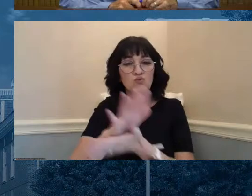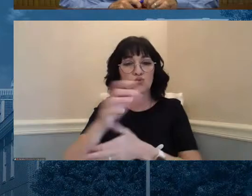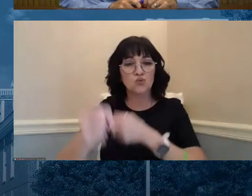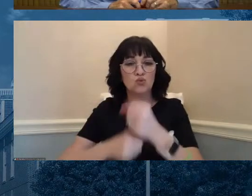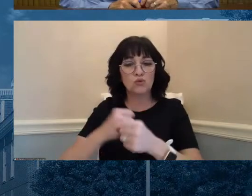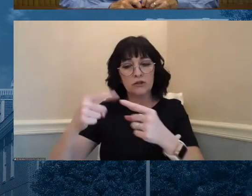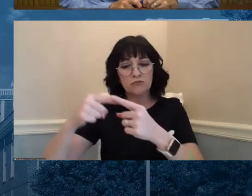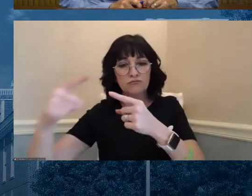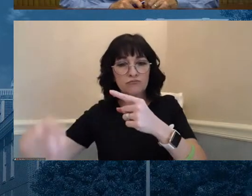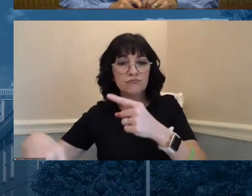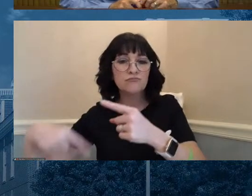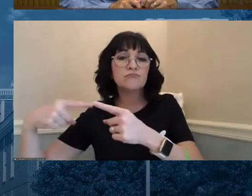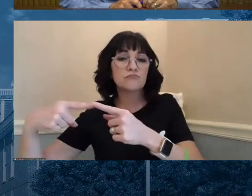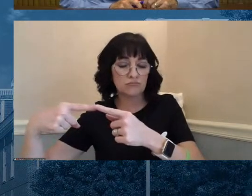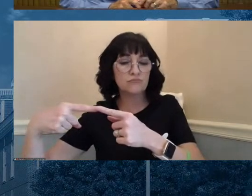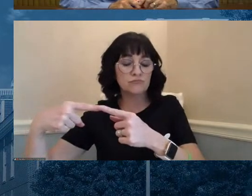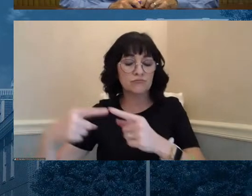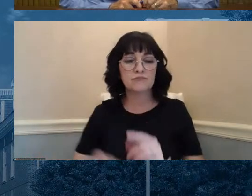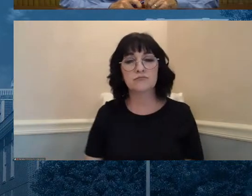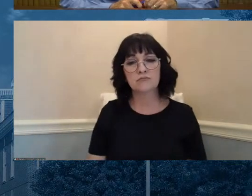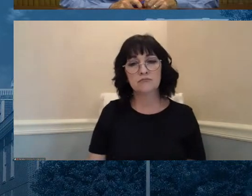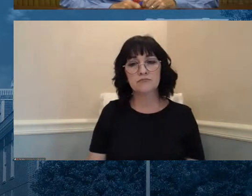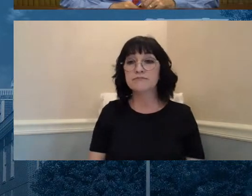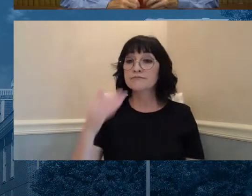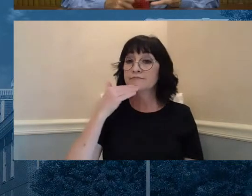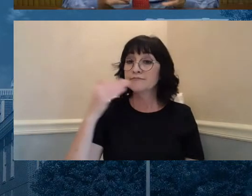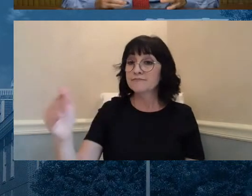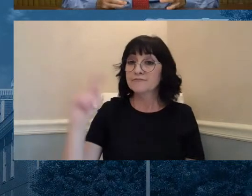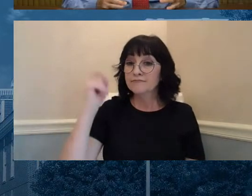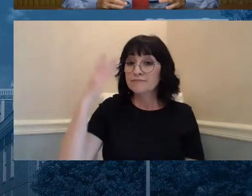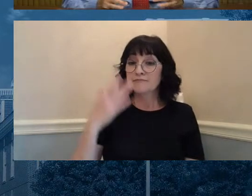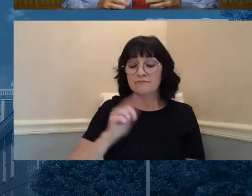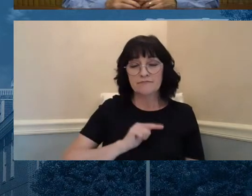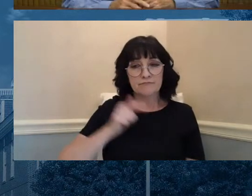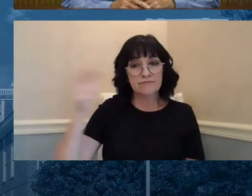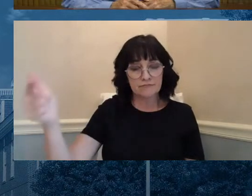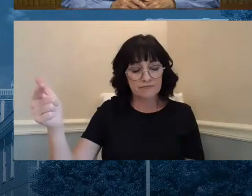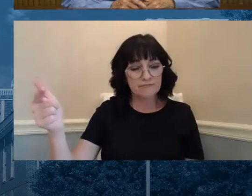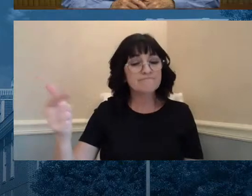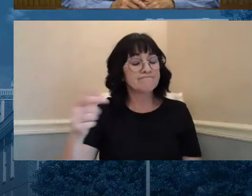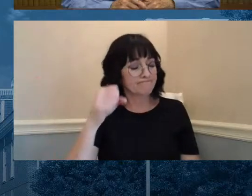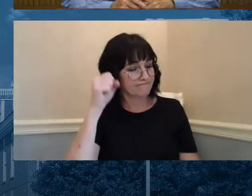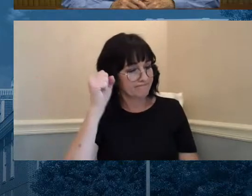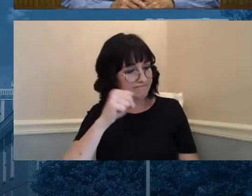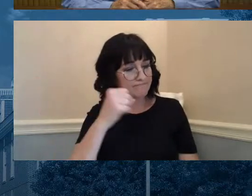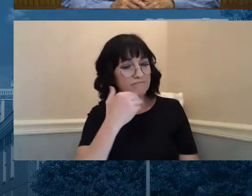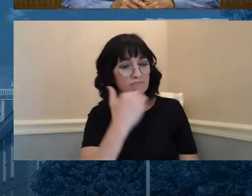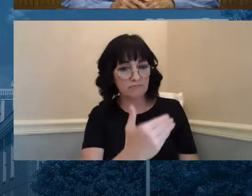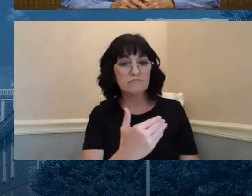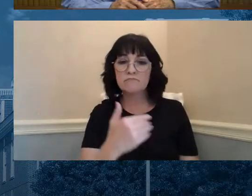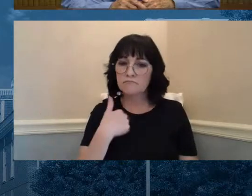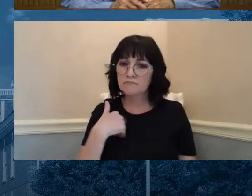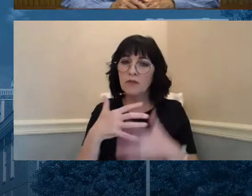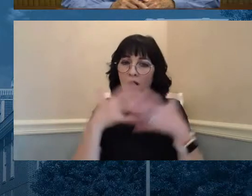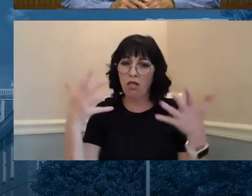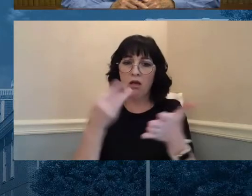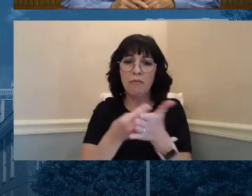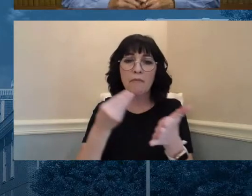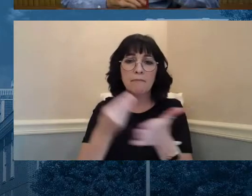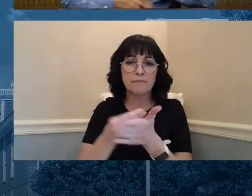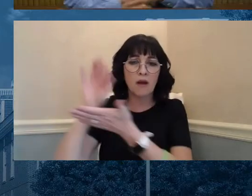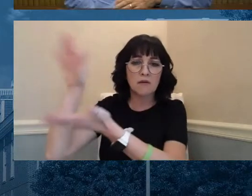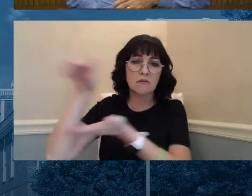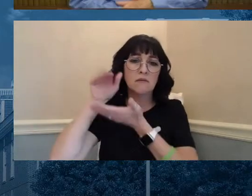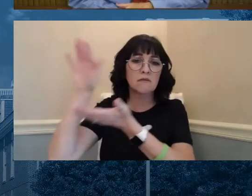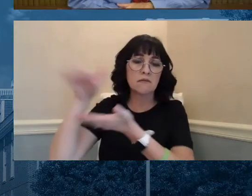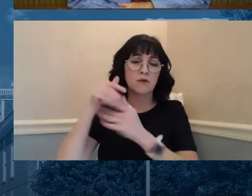really good plan to assist the school districts. There's lots of money that's being provided by the federal government to the